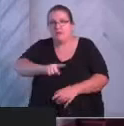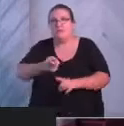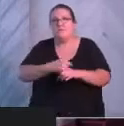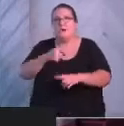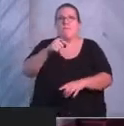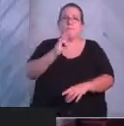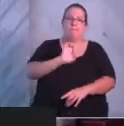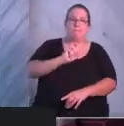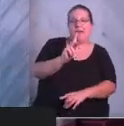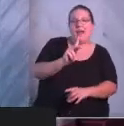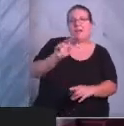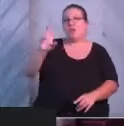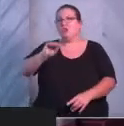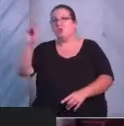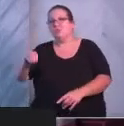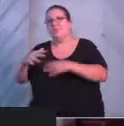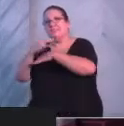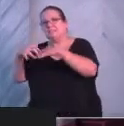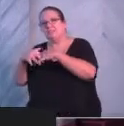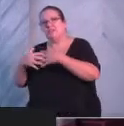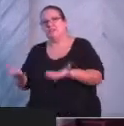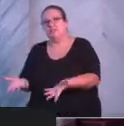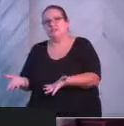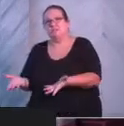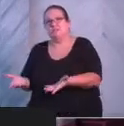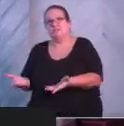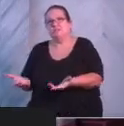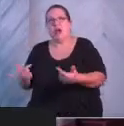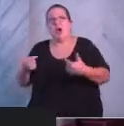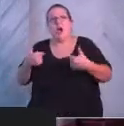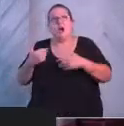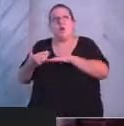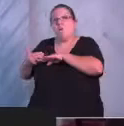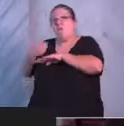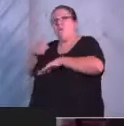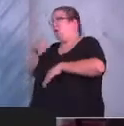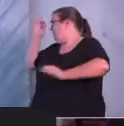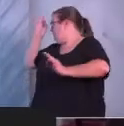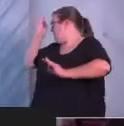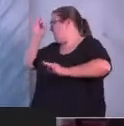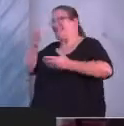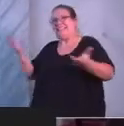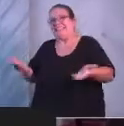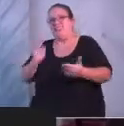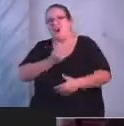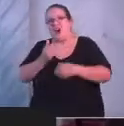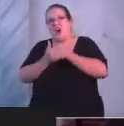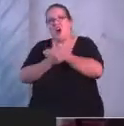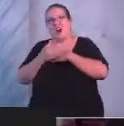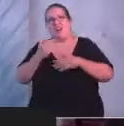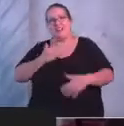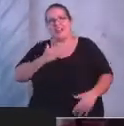Black and the other 30% are from the Indigenous communities. I wasn't aware that in our country, there's a threshold to which we